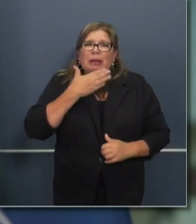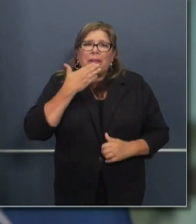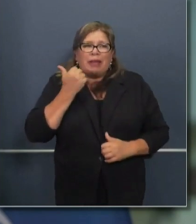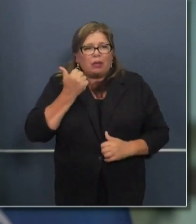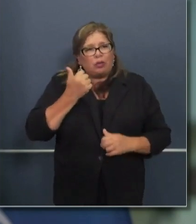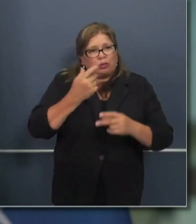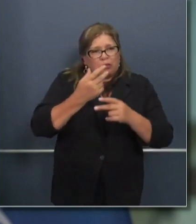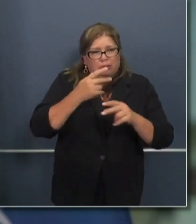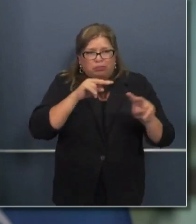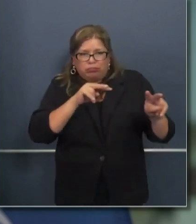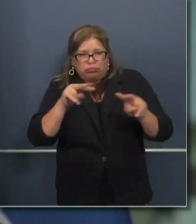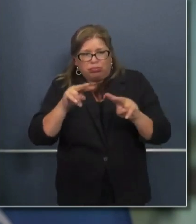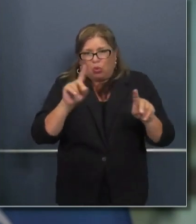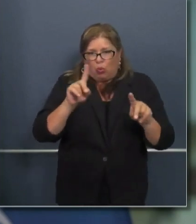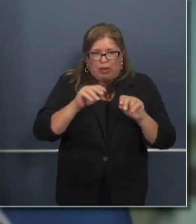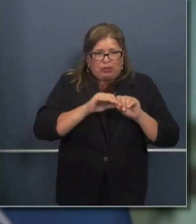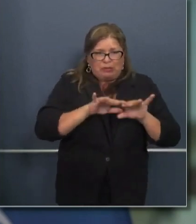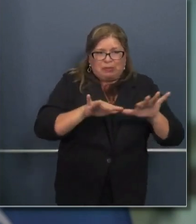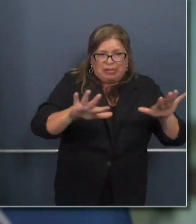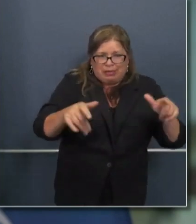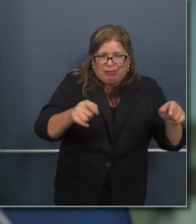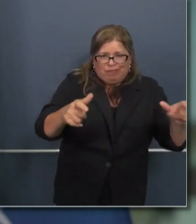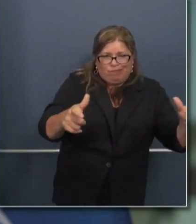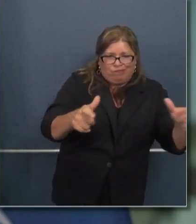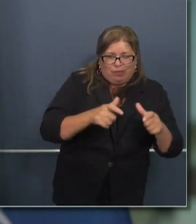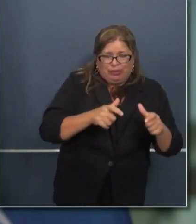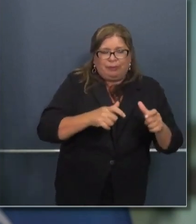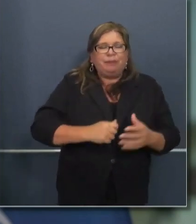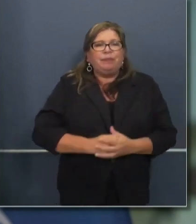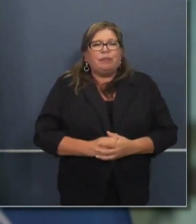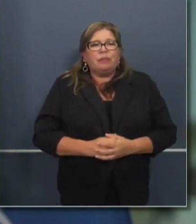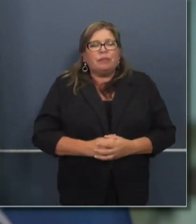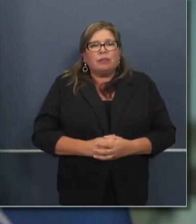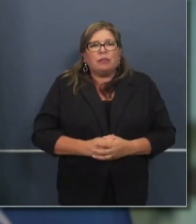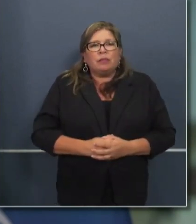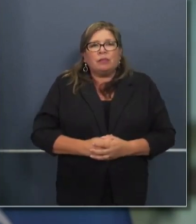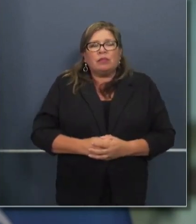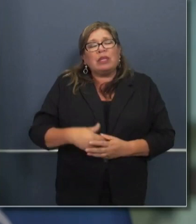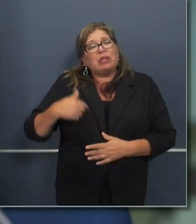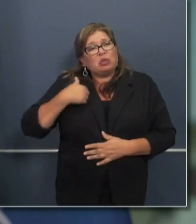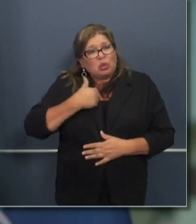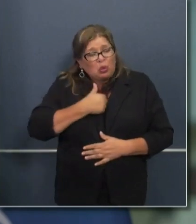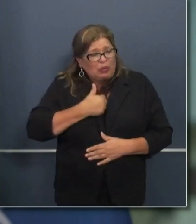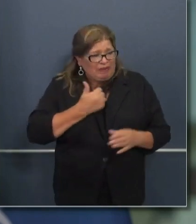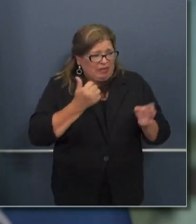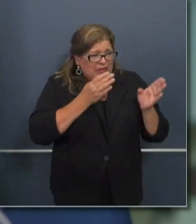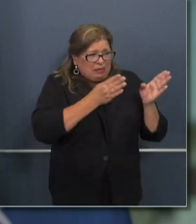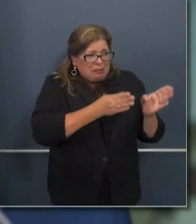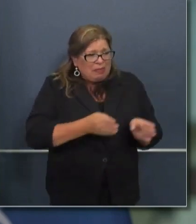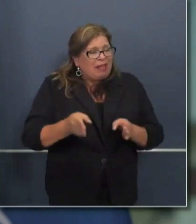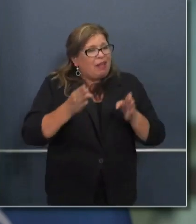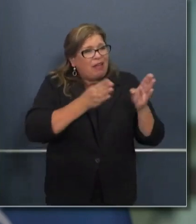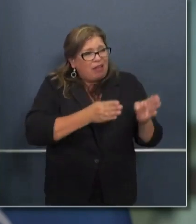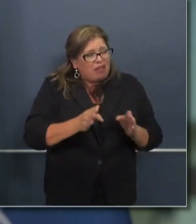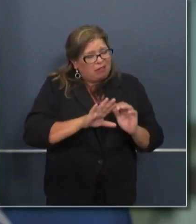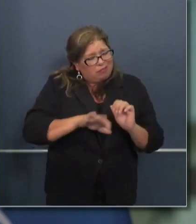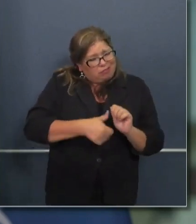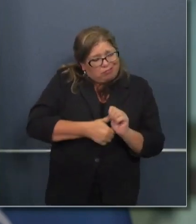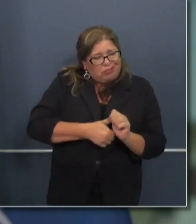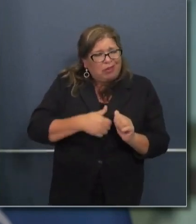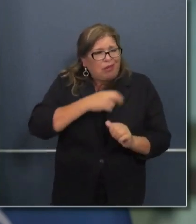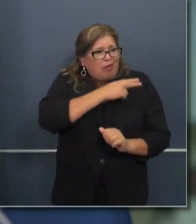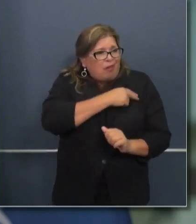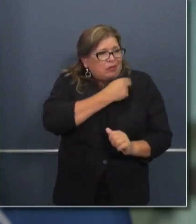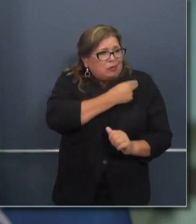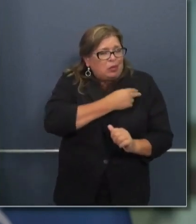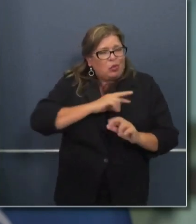months ago. We've been putting together not just a plan for a hospital surge. That slide I showed you a moment ago, the